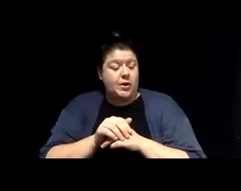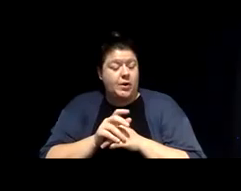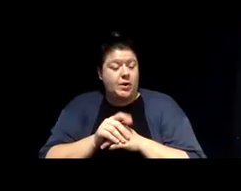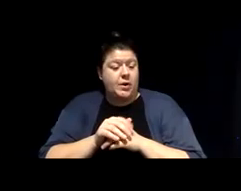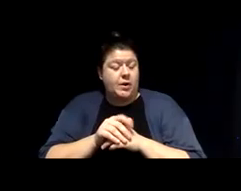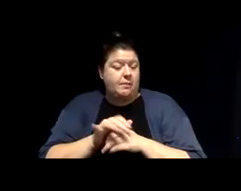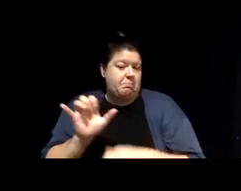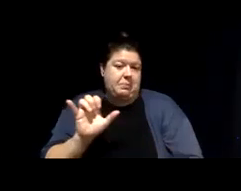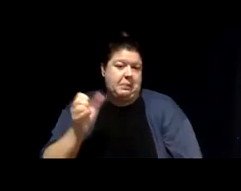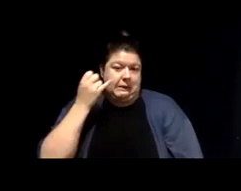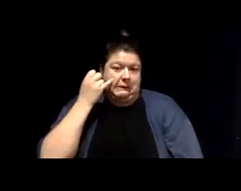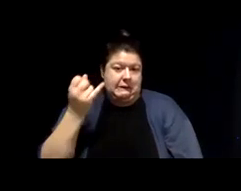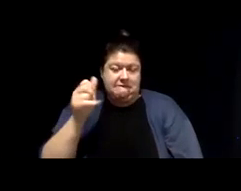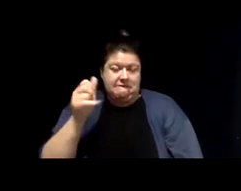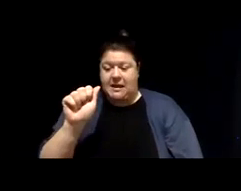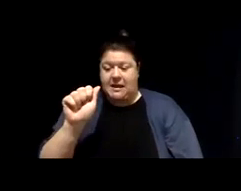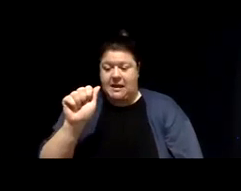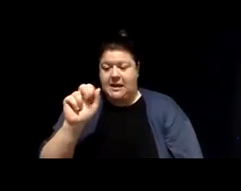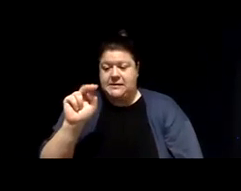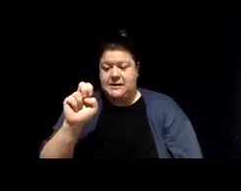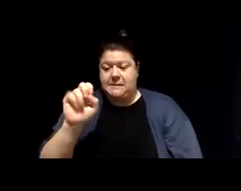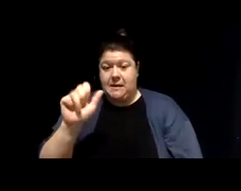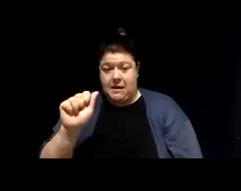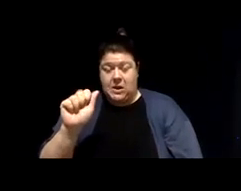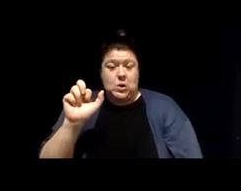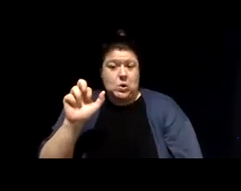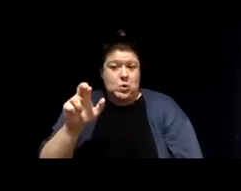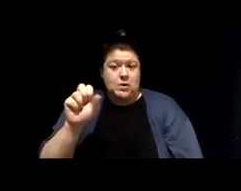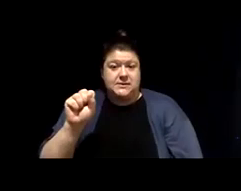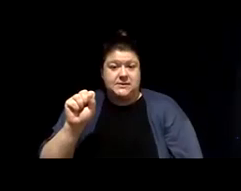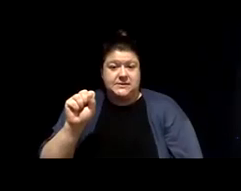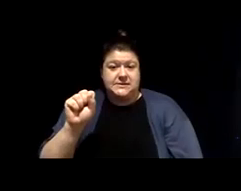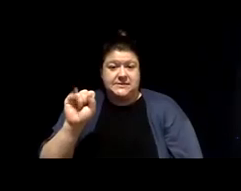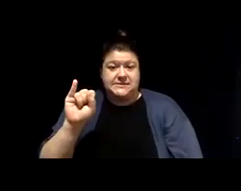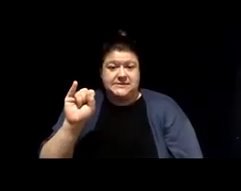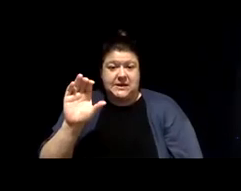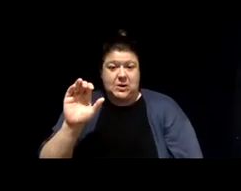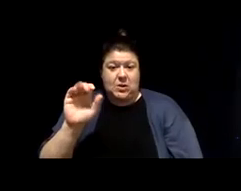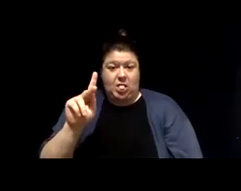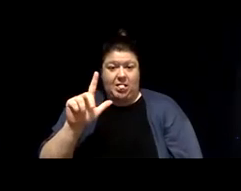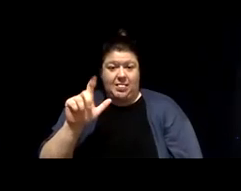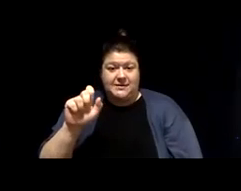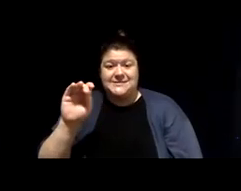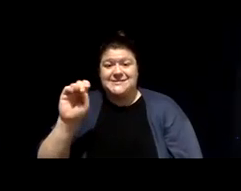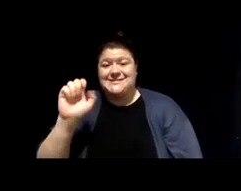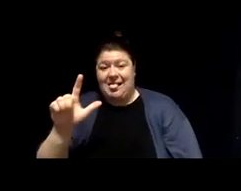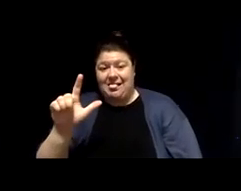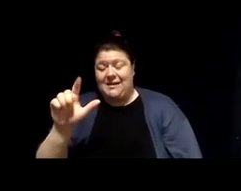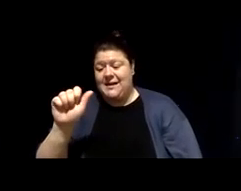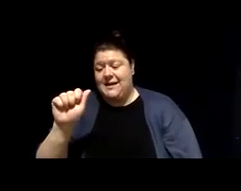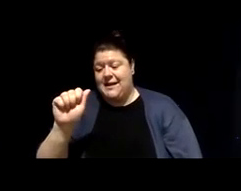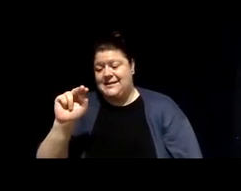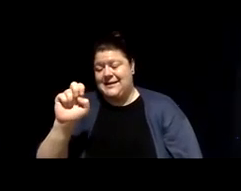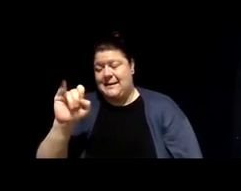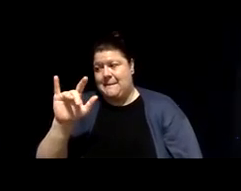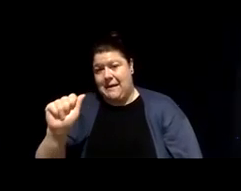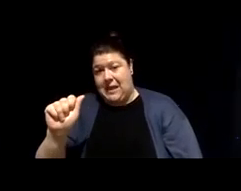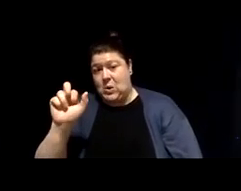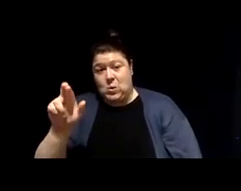like if you had anemia, or if you had sickle cell anemia, or if you had something related